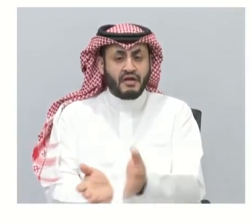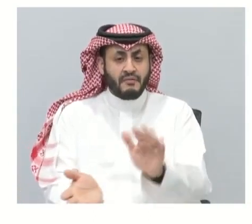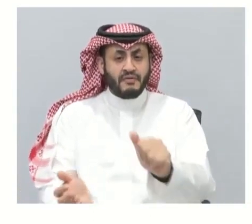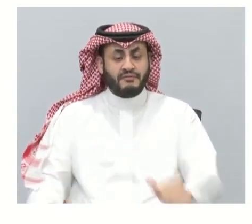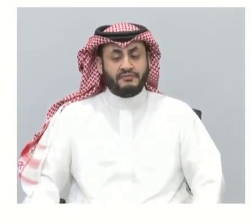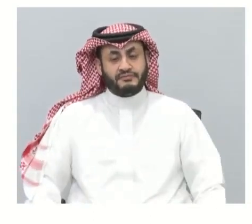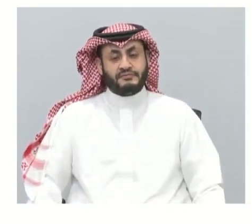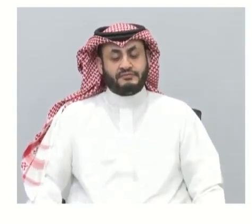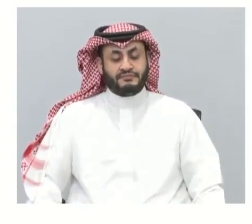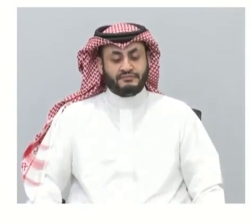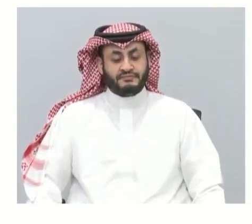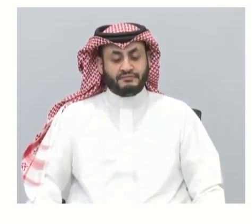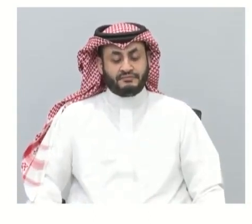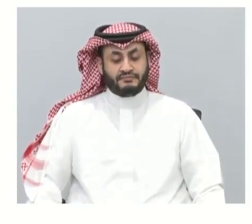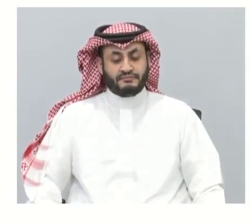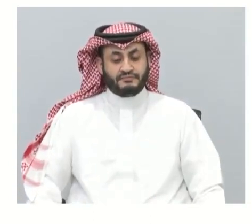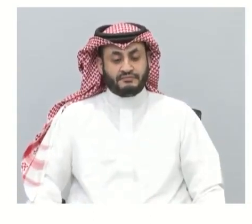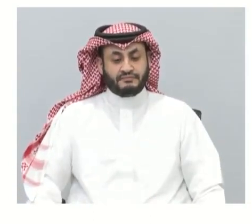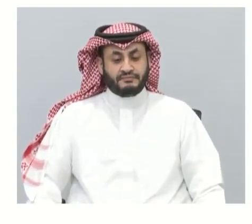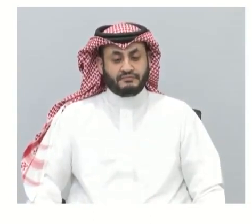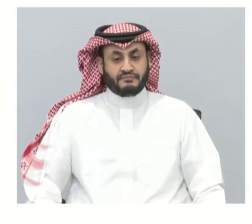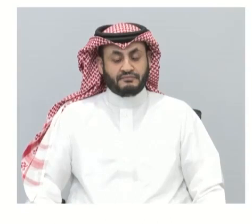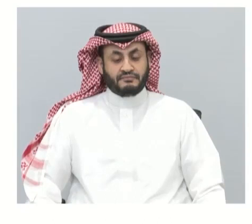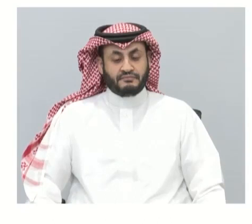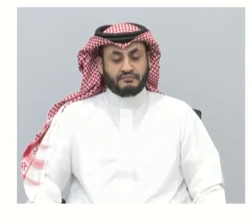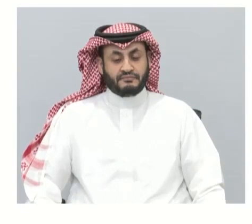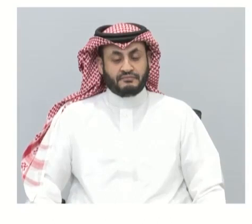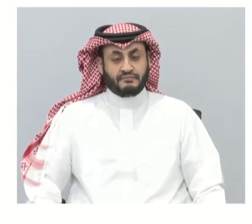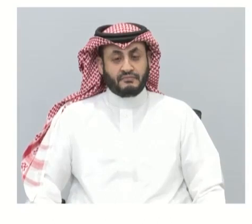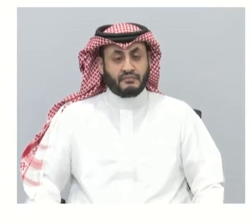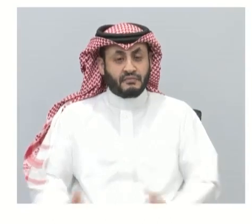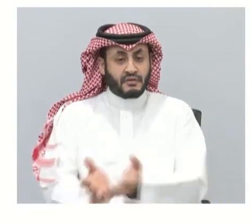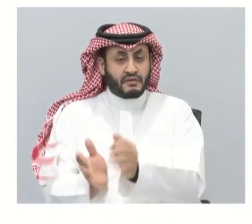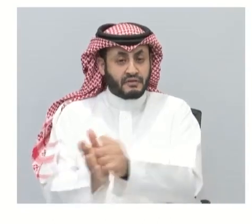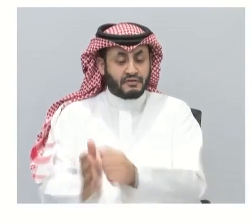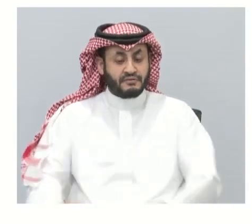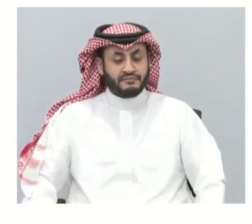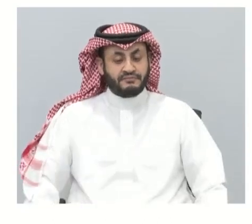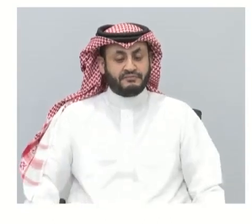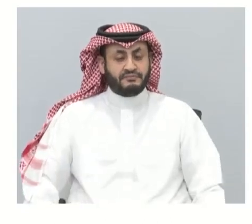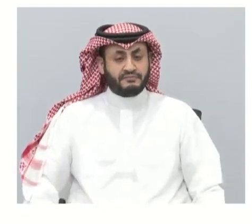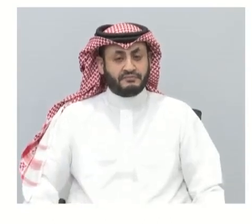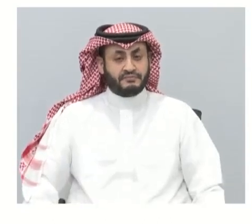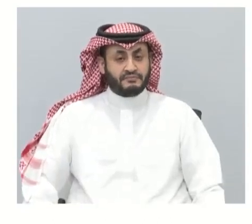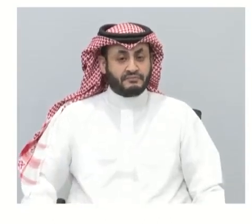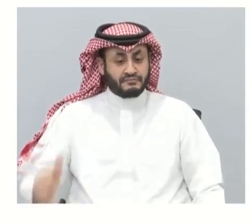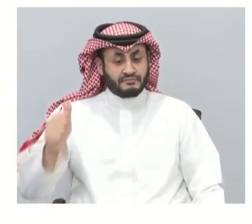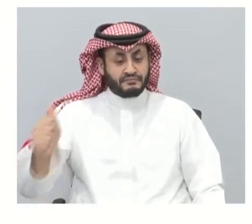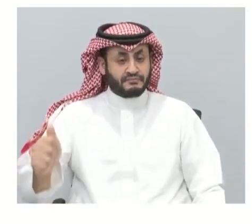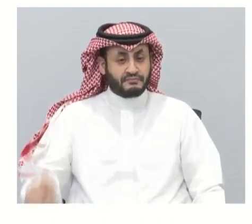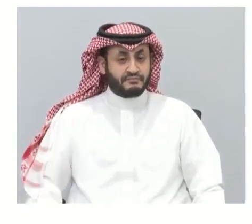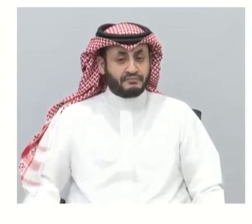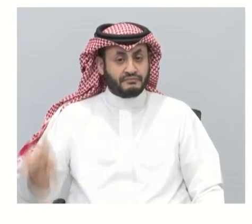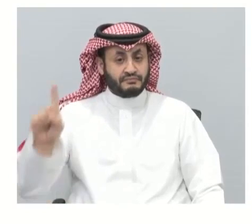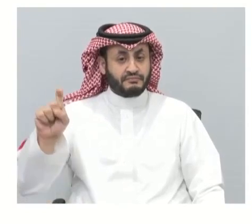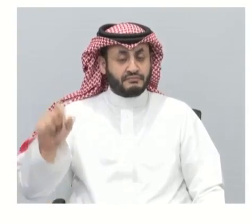about the future of these products? Okay? For your homework, take the exercise A on your workbooks,